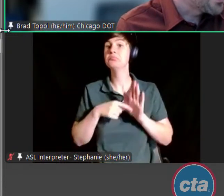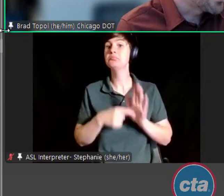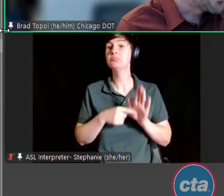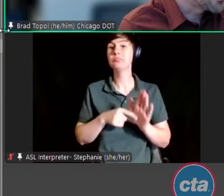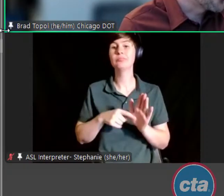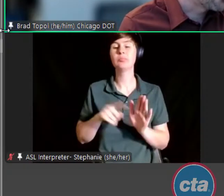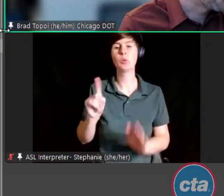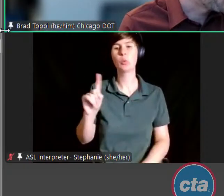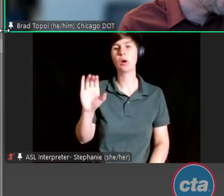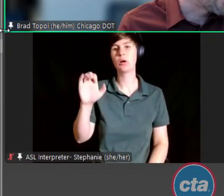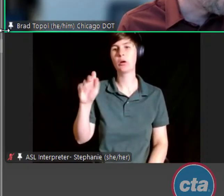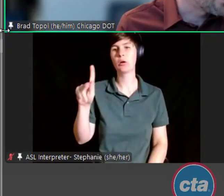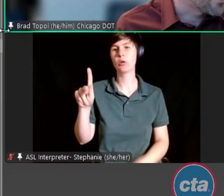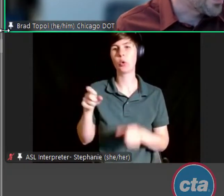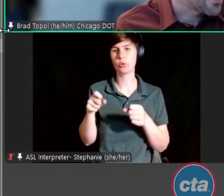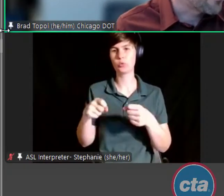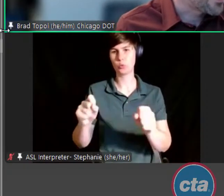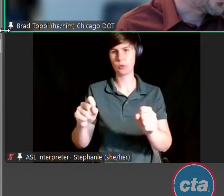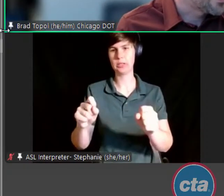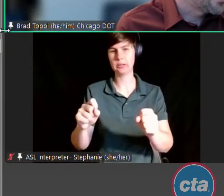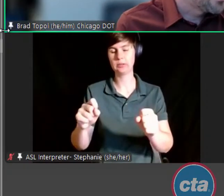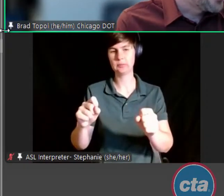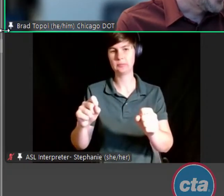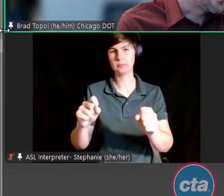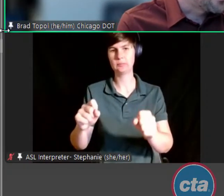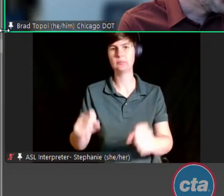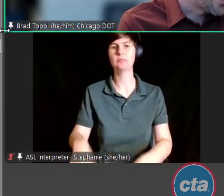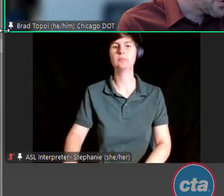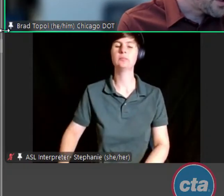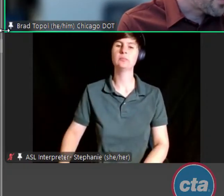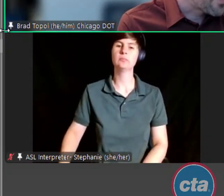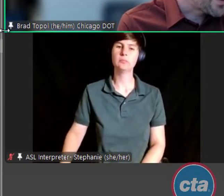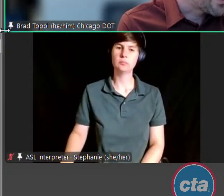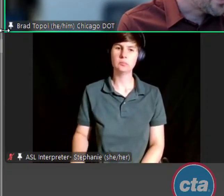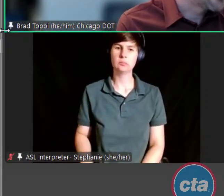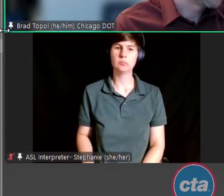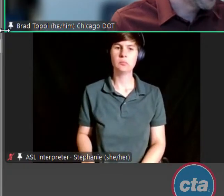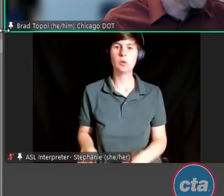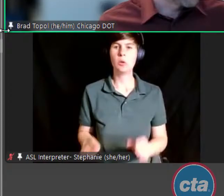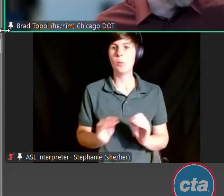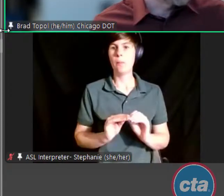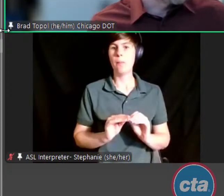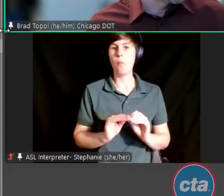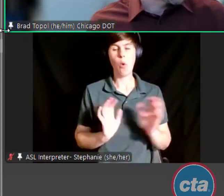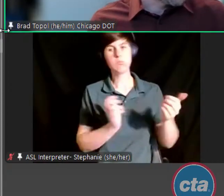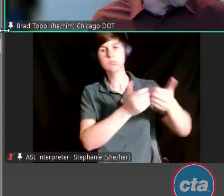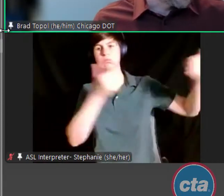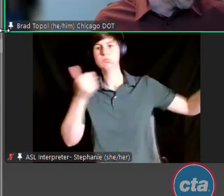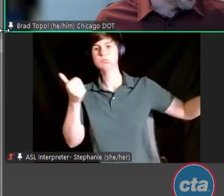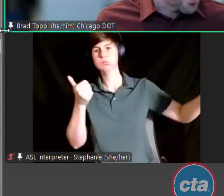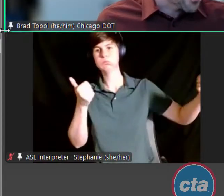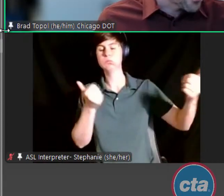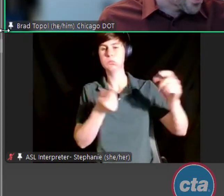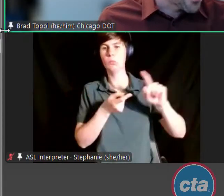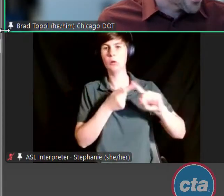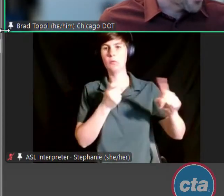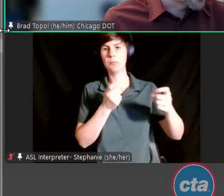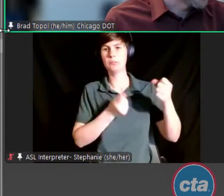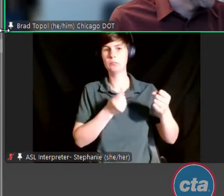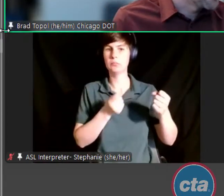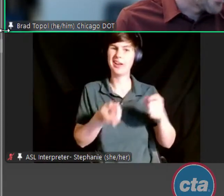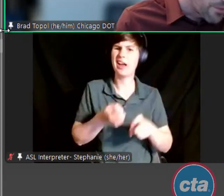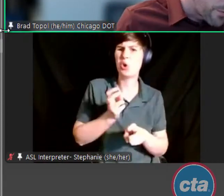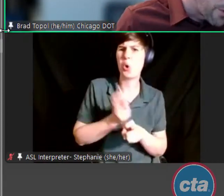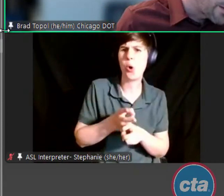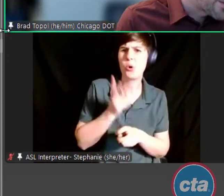Street, just north of Irving Park, where we have a larger separation. If for sighted individuals, it is hard to see the